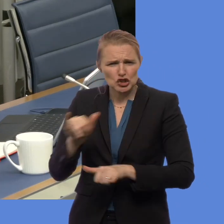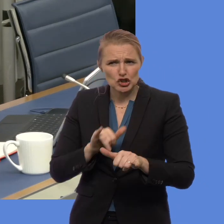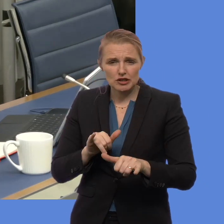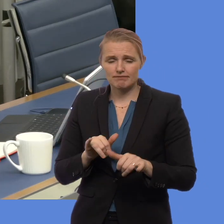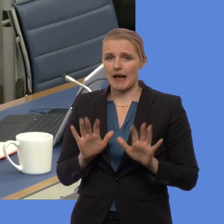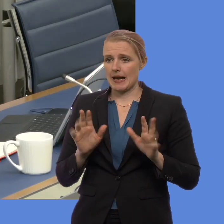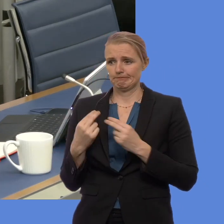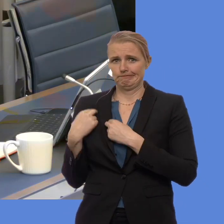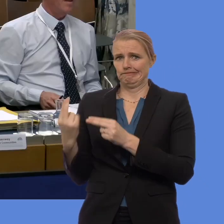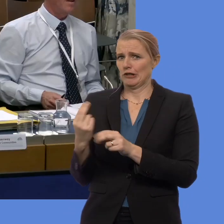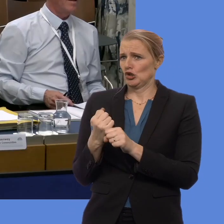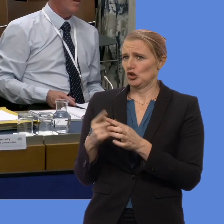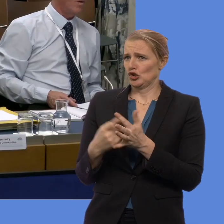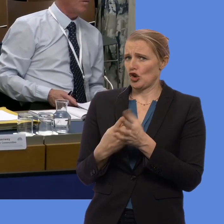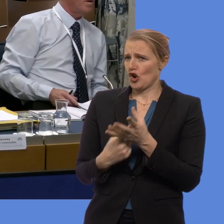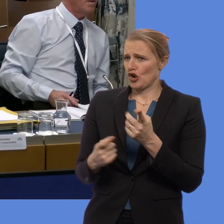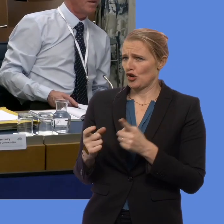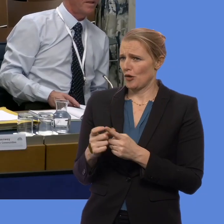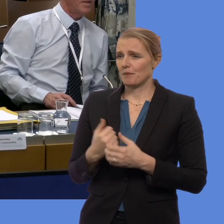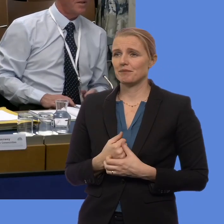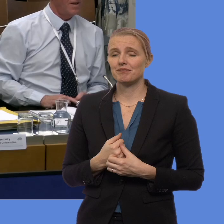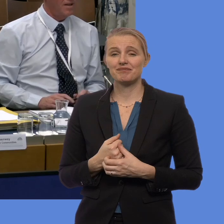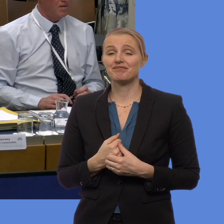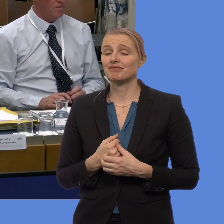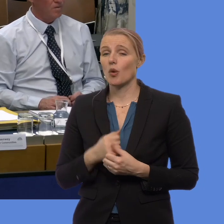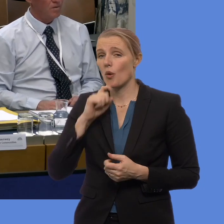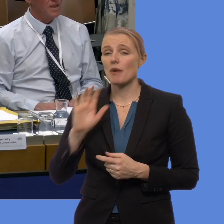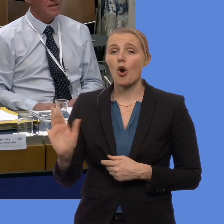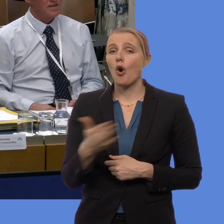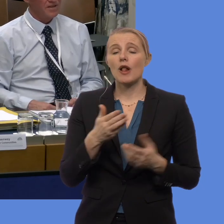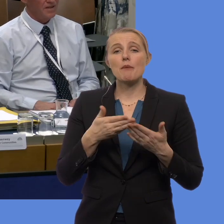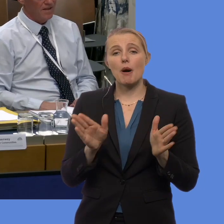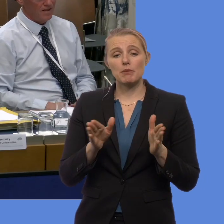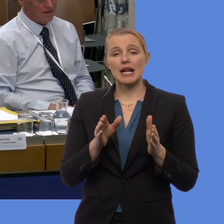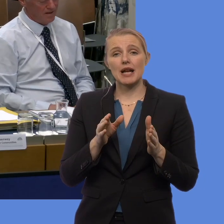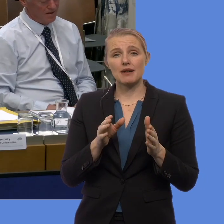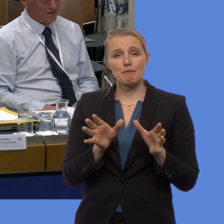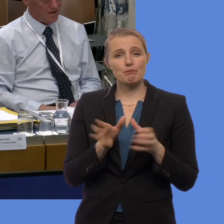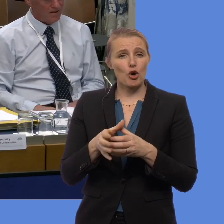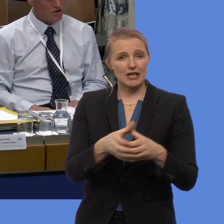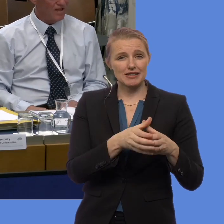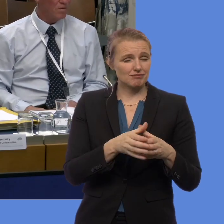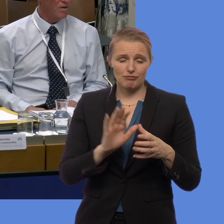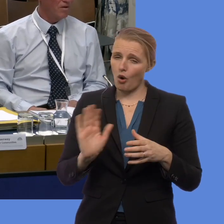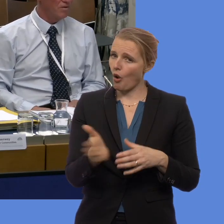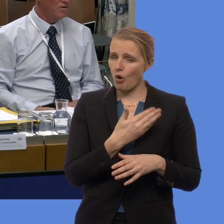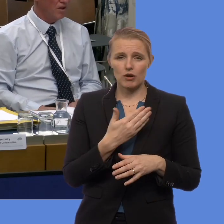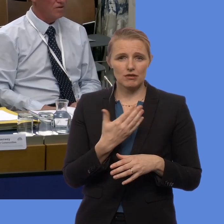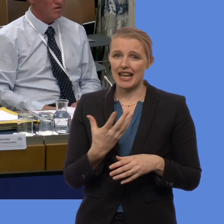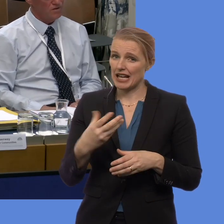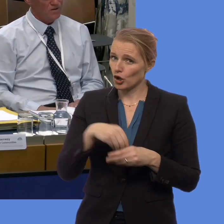a matter about the bill. All public bodies will be listed, so that will